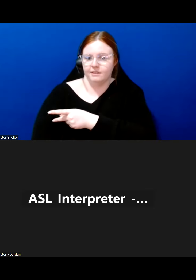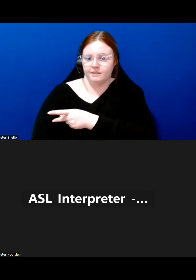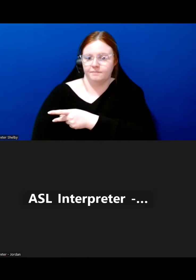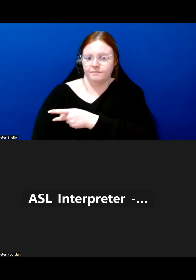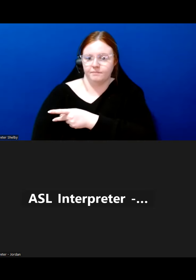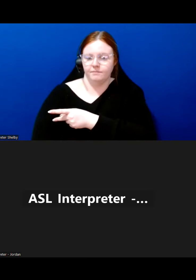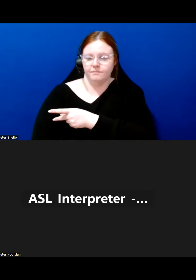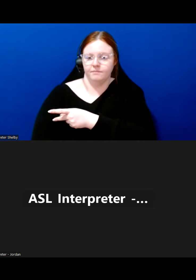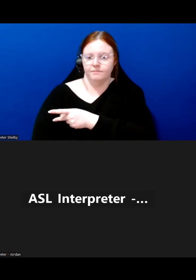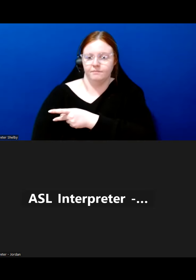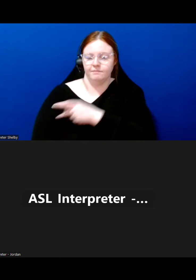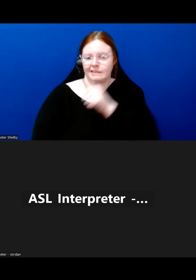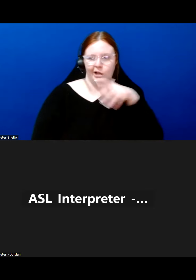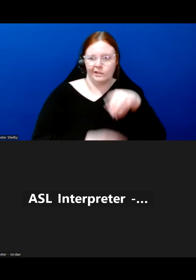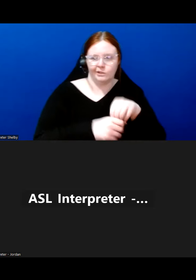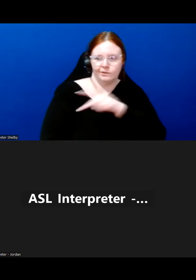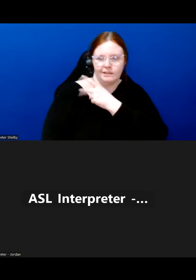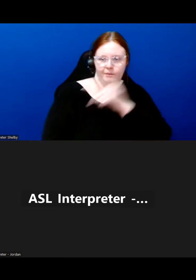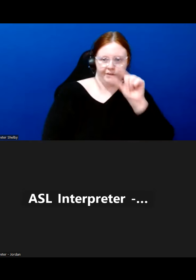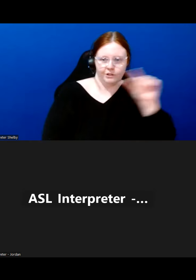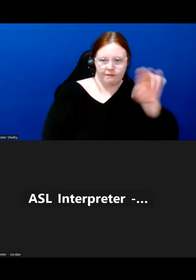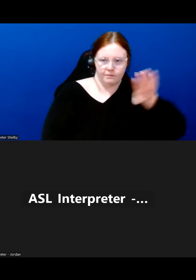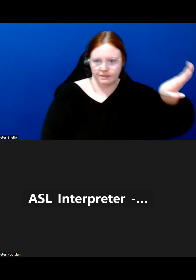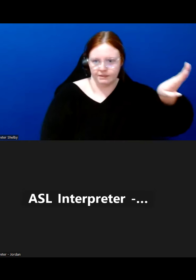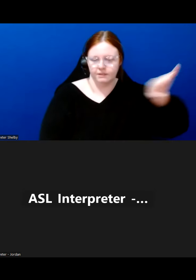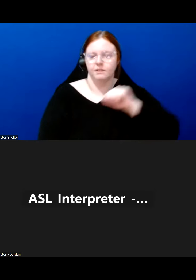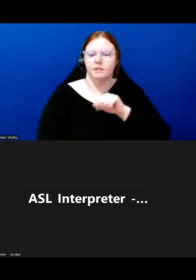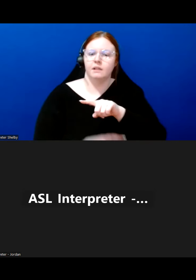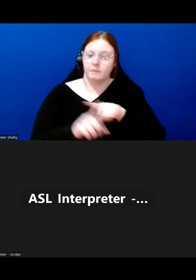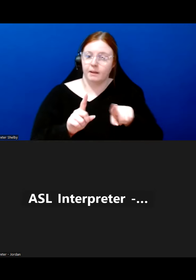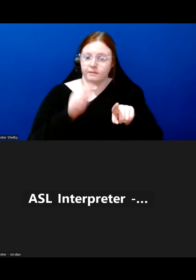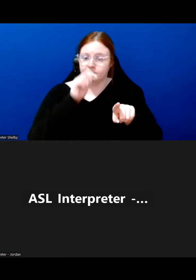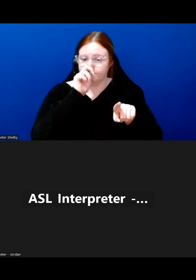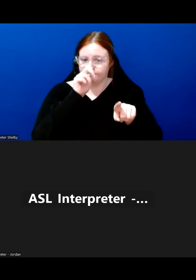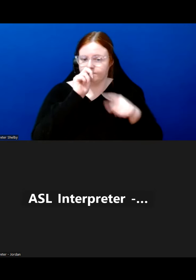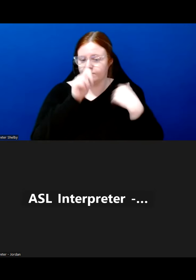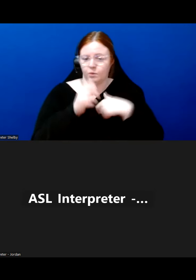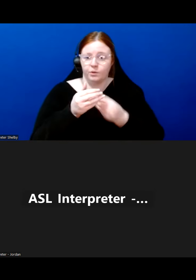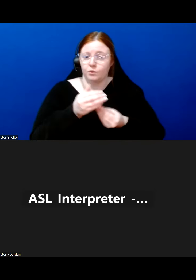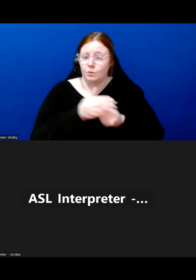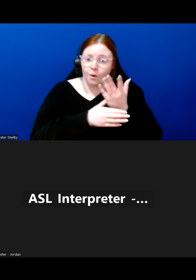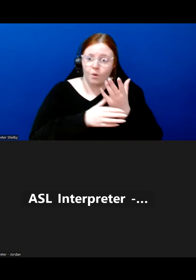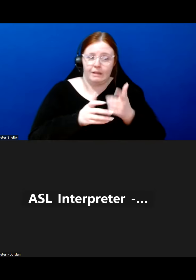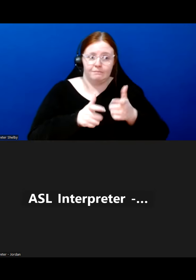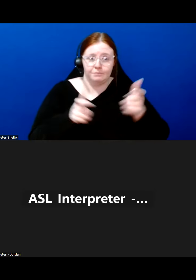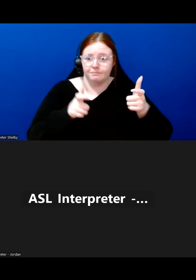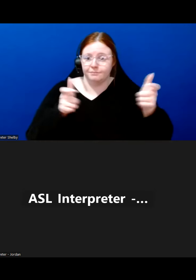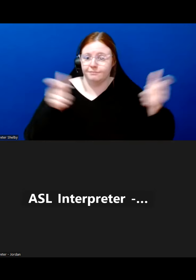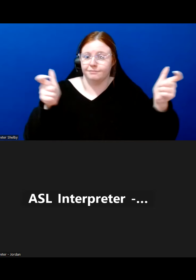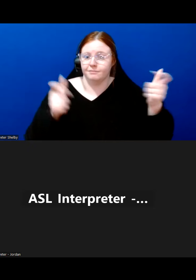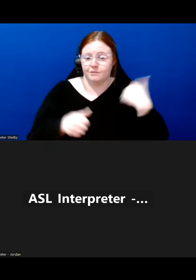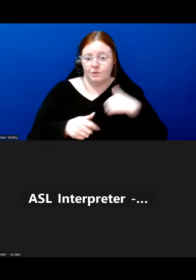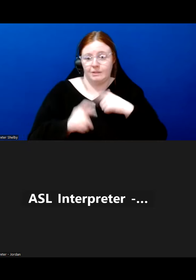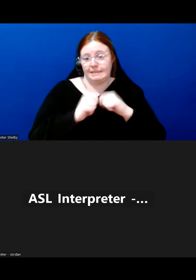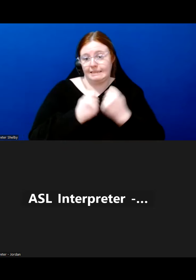the provincial government. And we're always, growing. And who knows, as we expand our team,